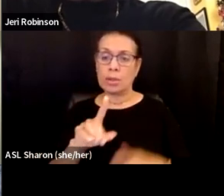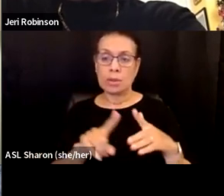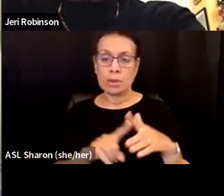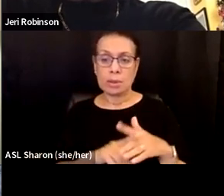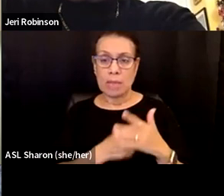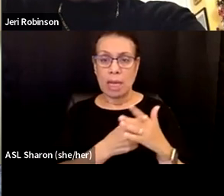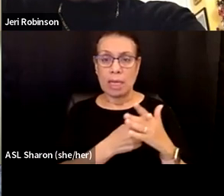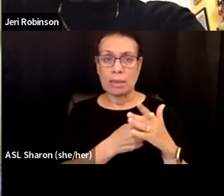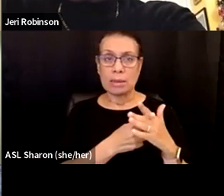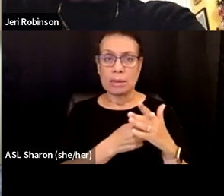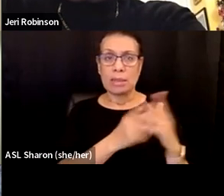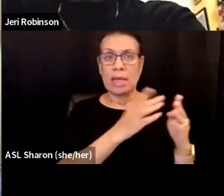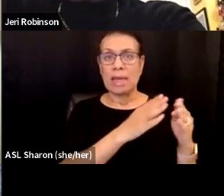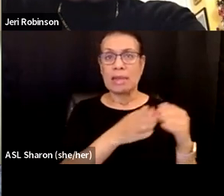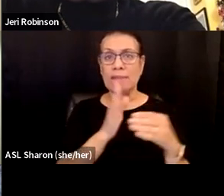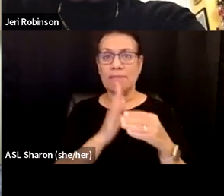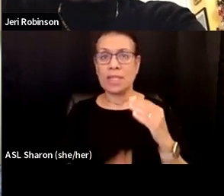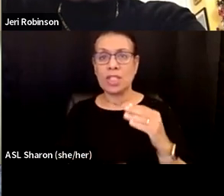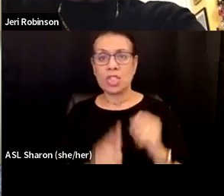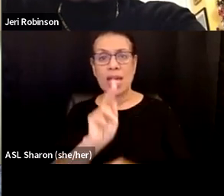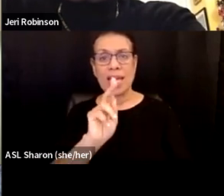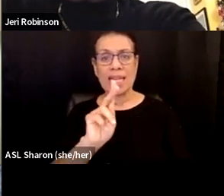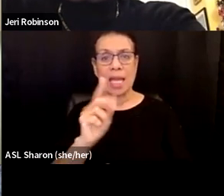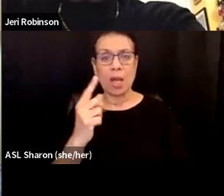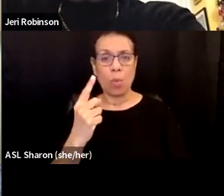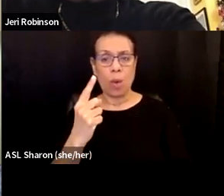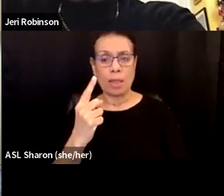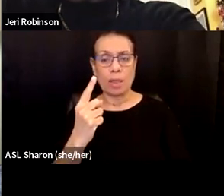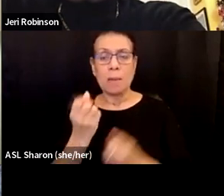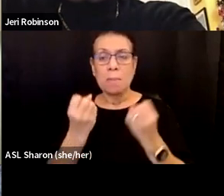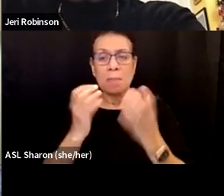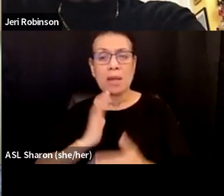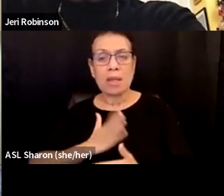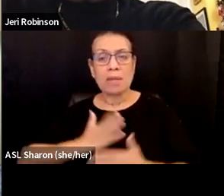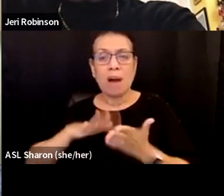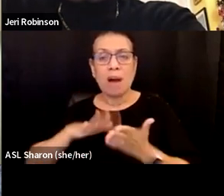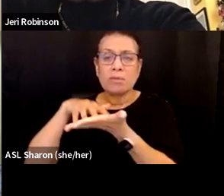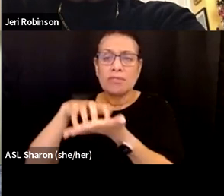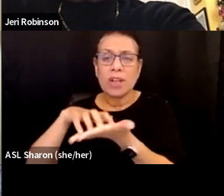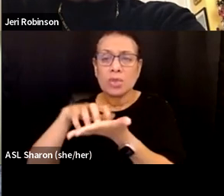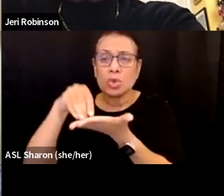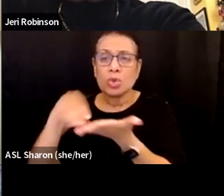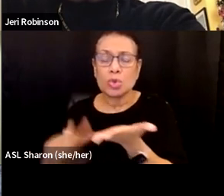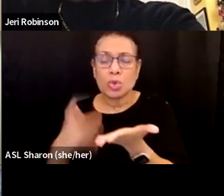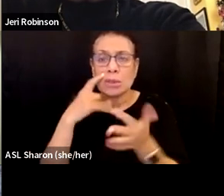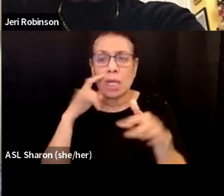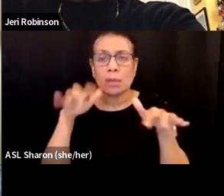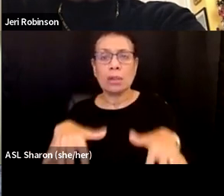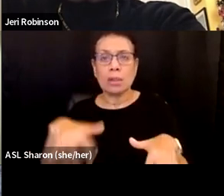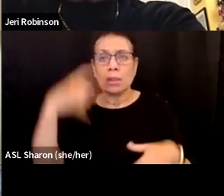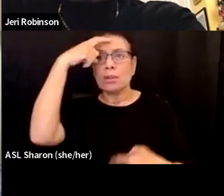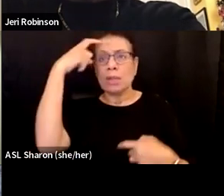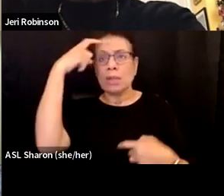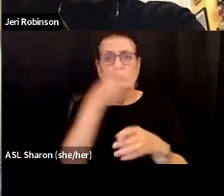ends at the completion of k1 and many of our most vulnerable children are traumatized by the